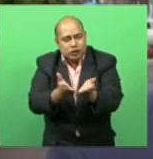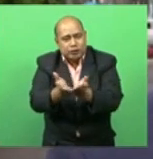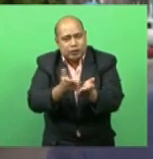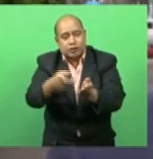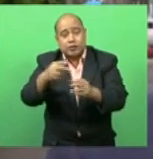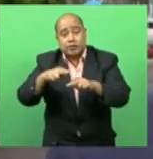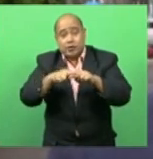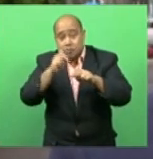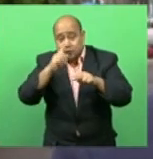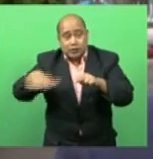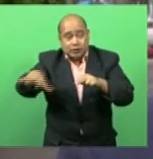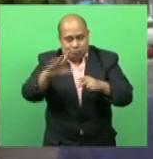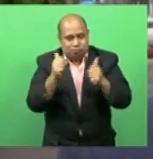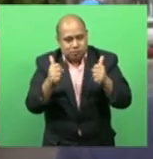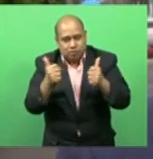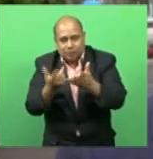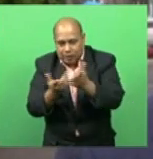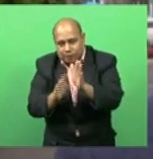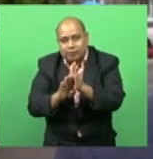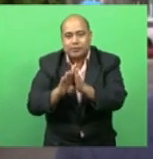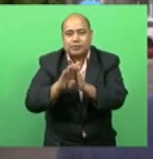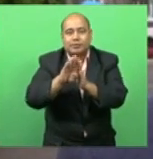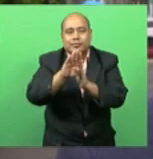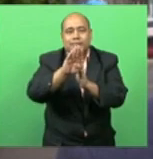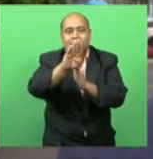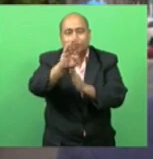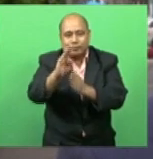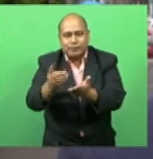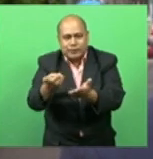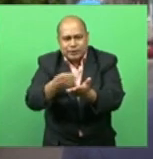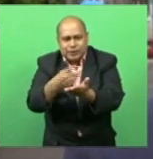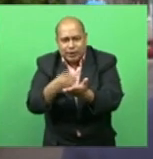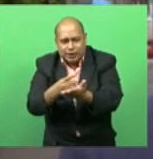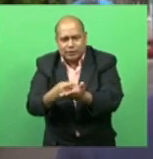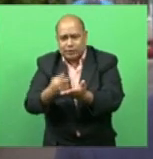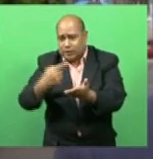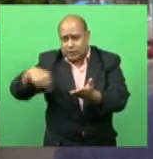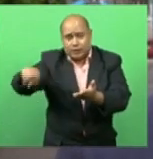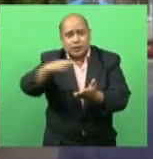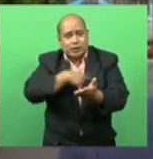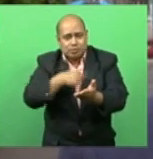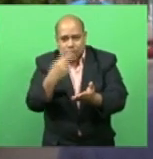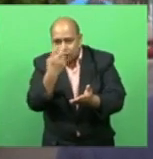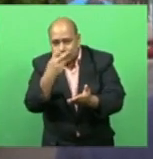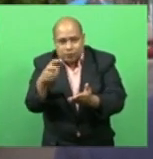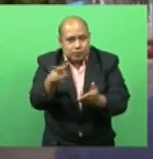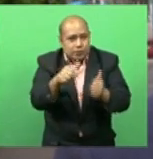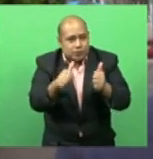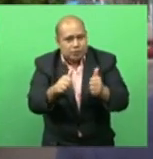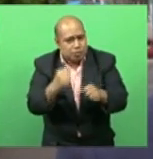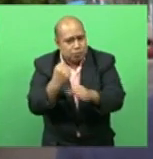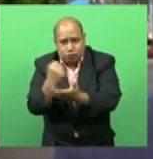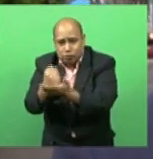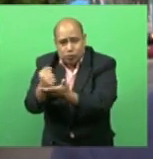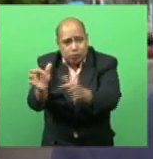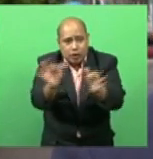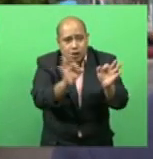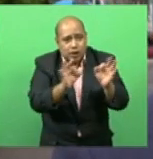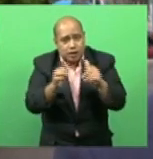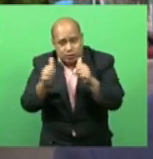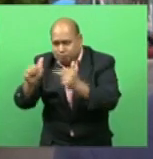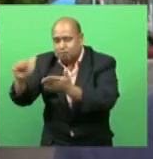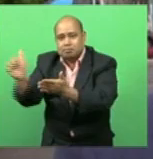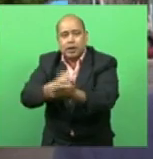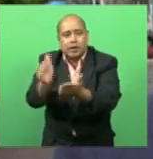network traffic, saying they are consistently monitoring performance to ensure its users have consistent, reliable connectivity.